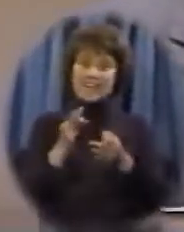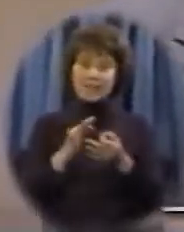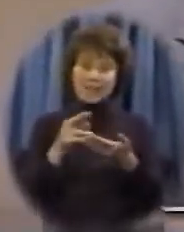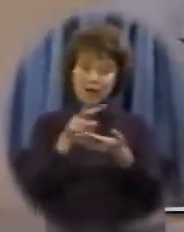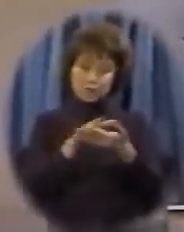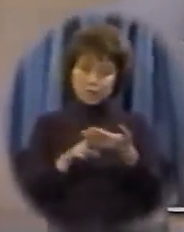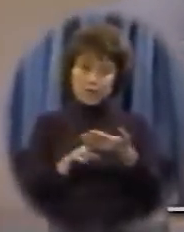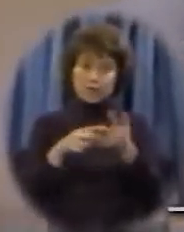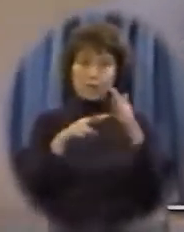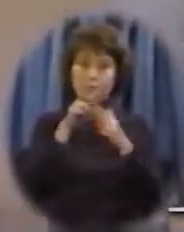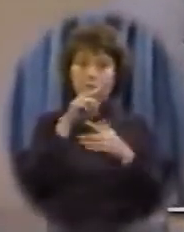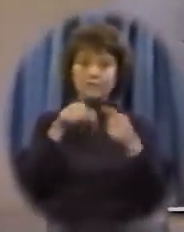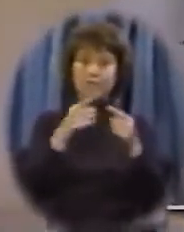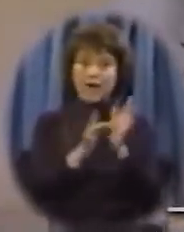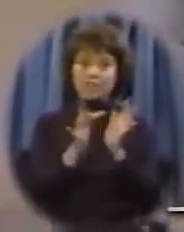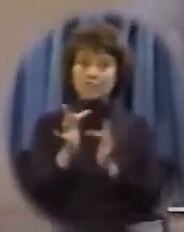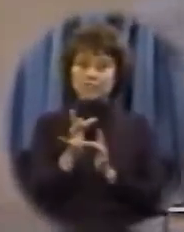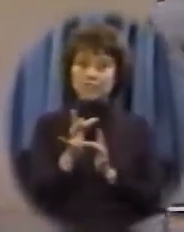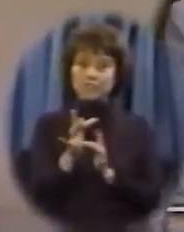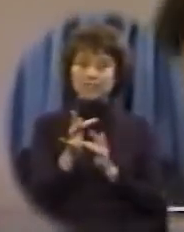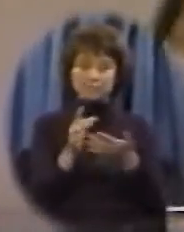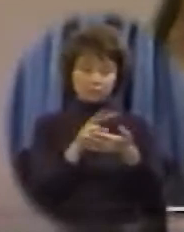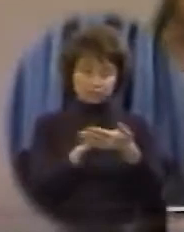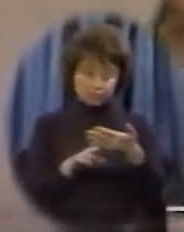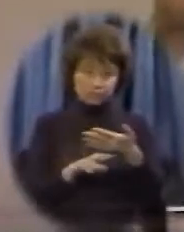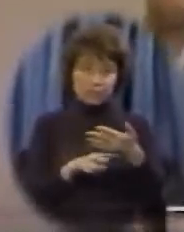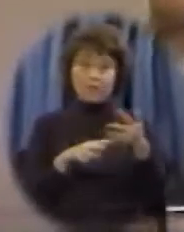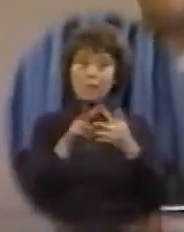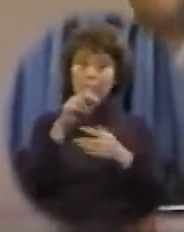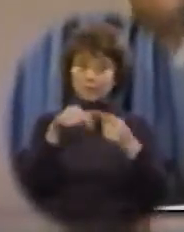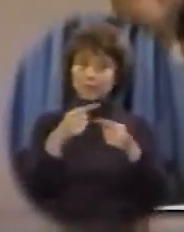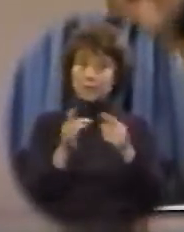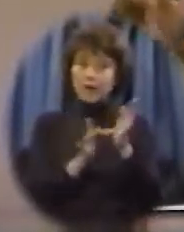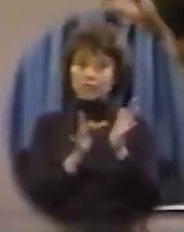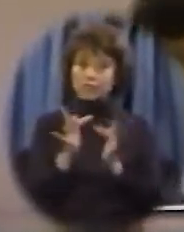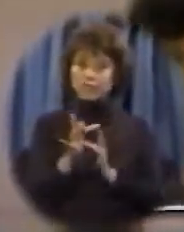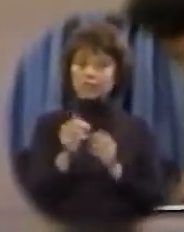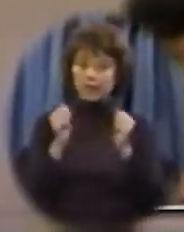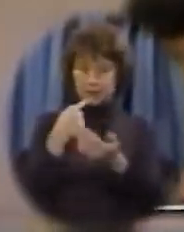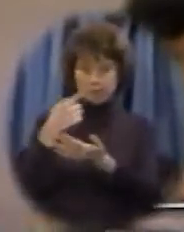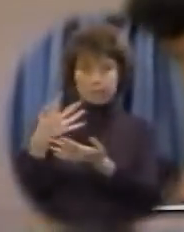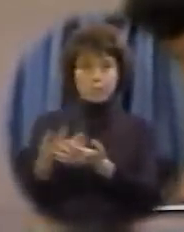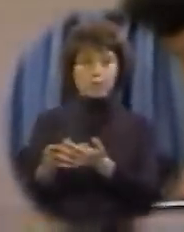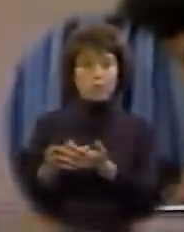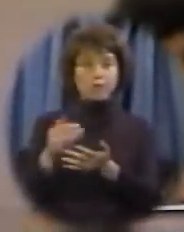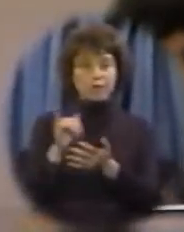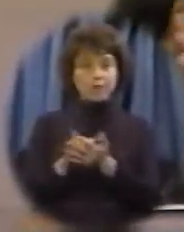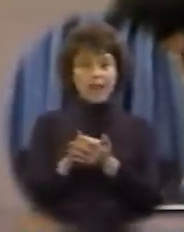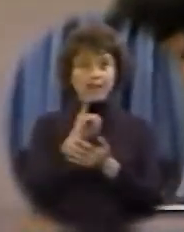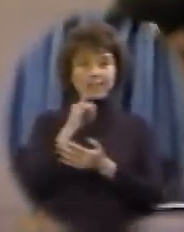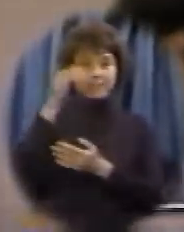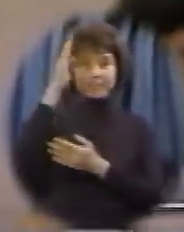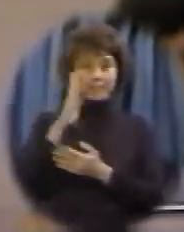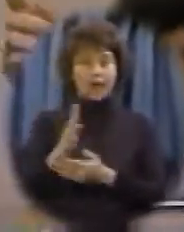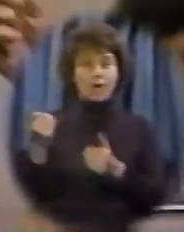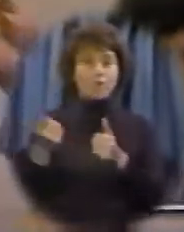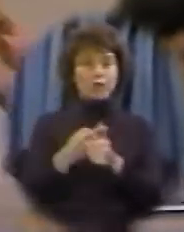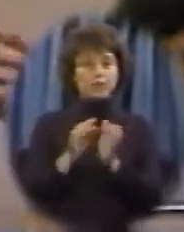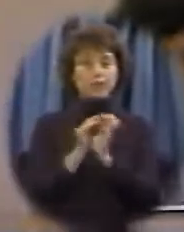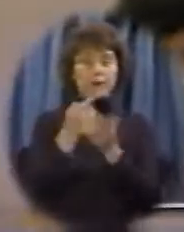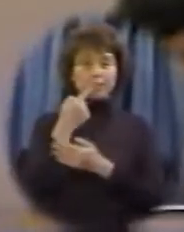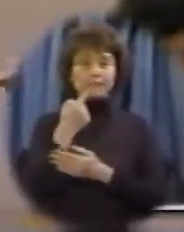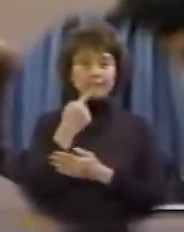prove to any thinking man that there must be a God. The prophecies concerning Jesus Christ alone. First of all, he said he shall be born in Bethlehem